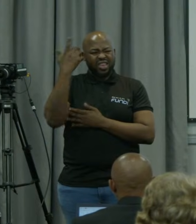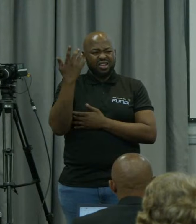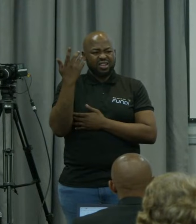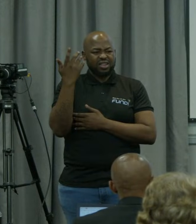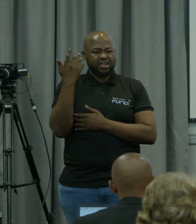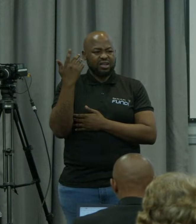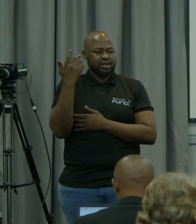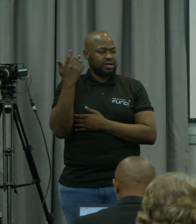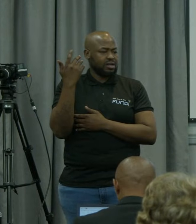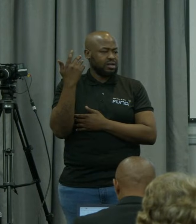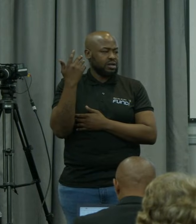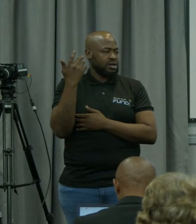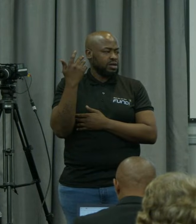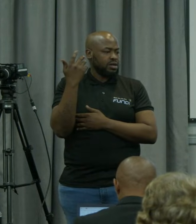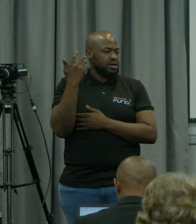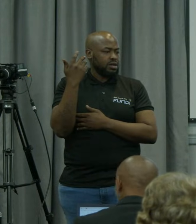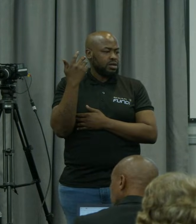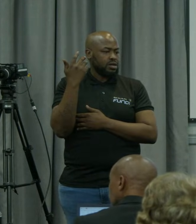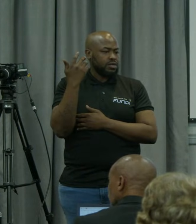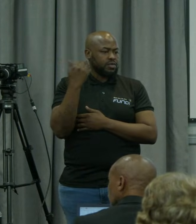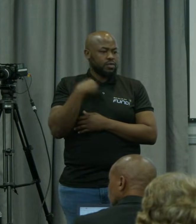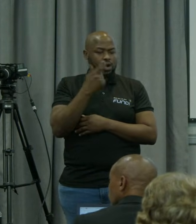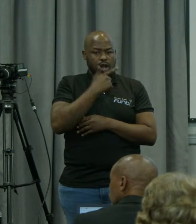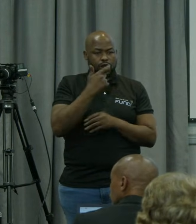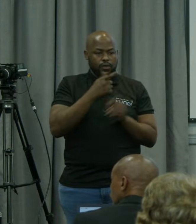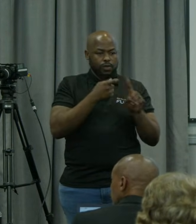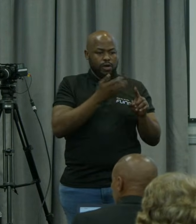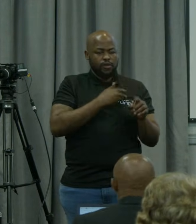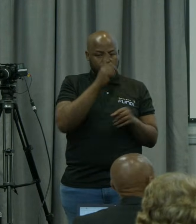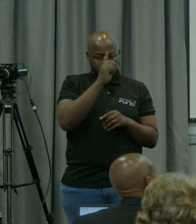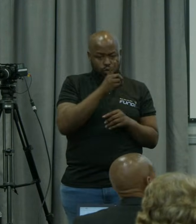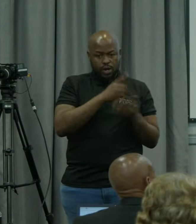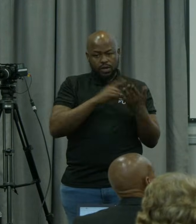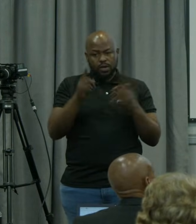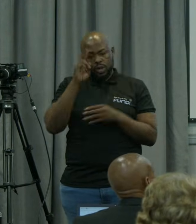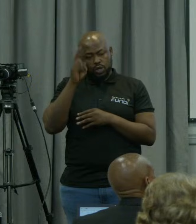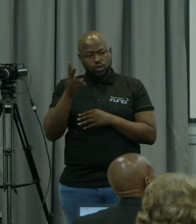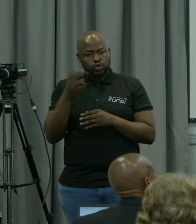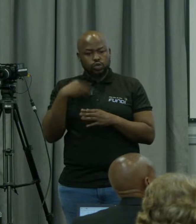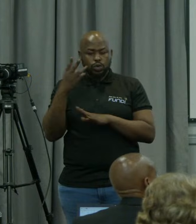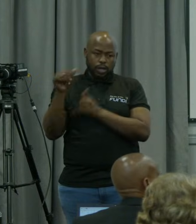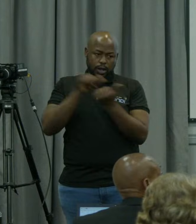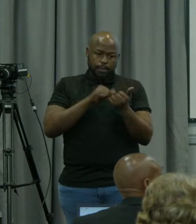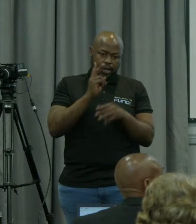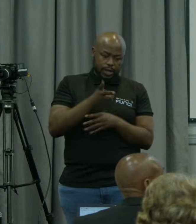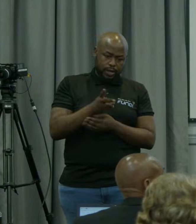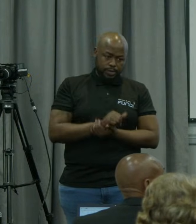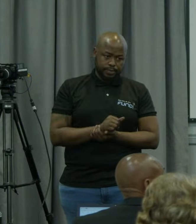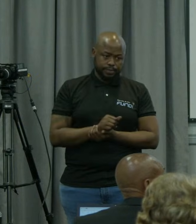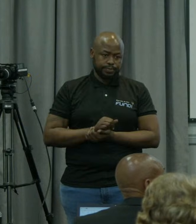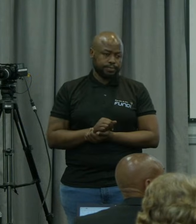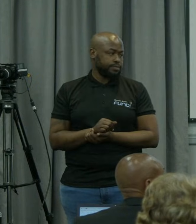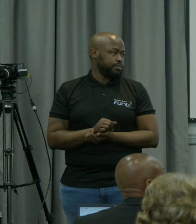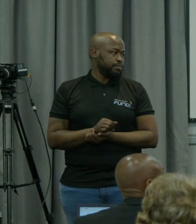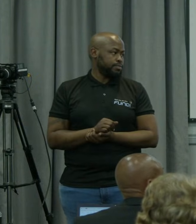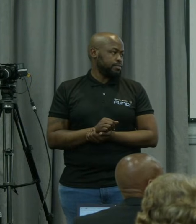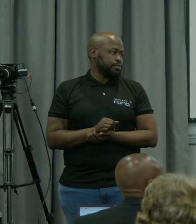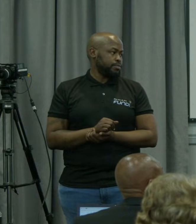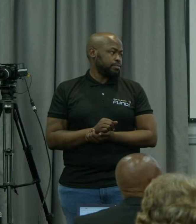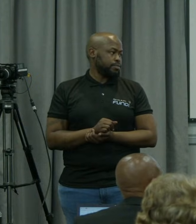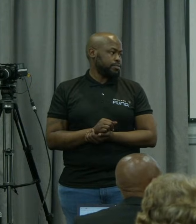office 1 to office 2. And then we probably would have to do the template actually after that. Okay, thank